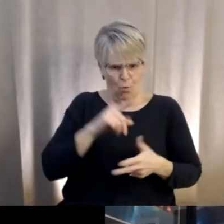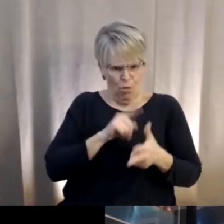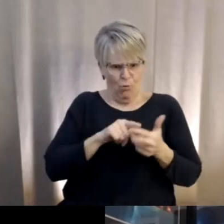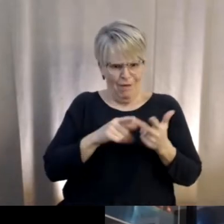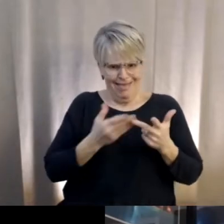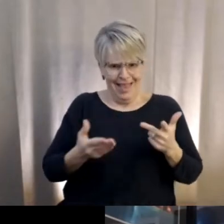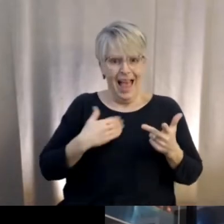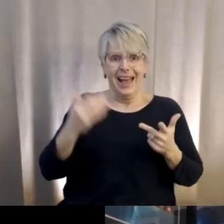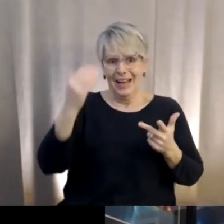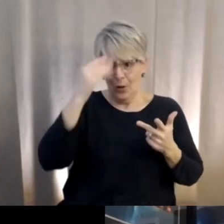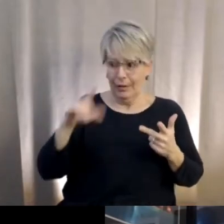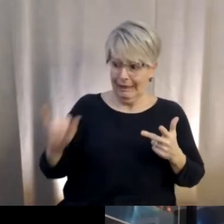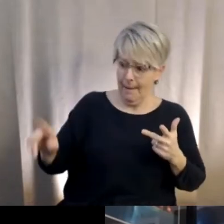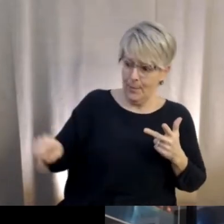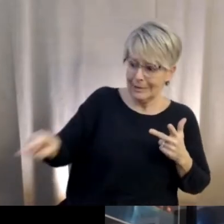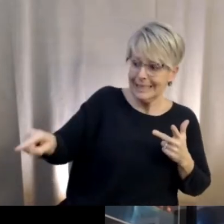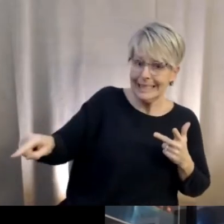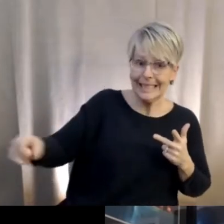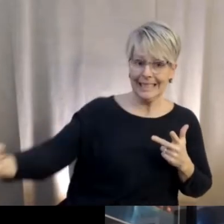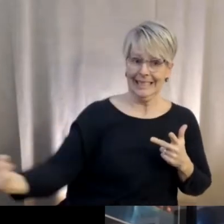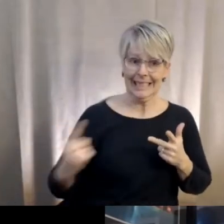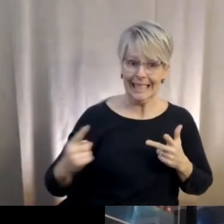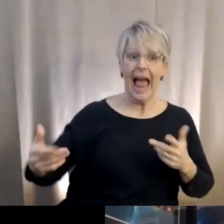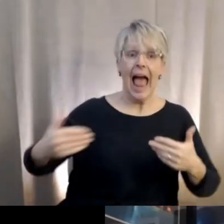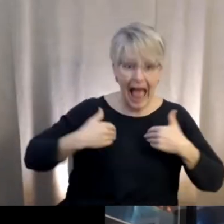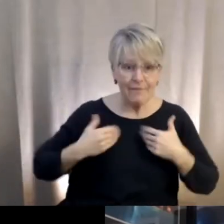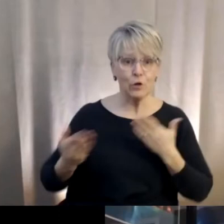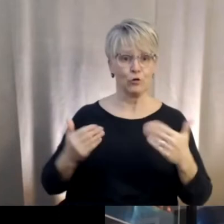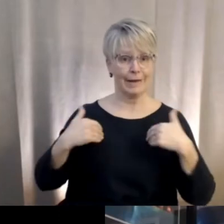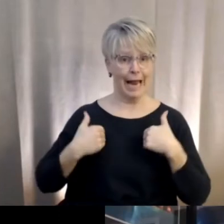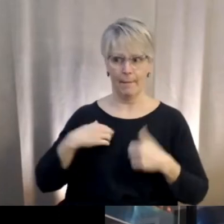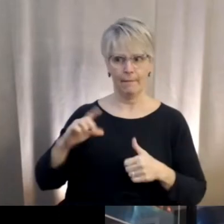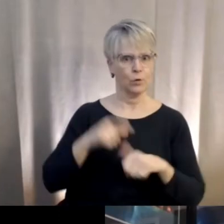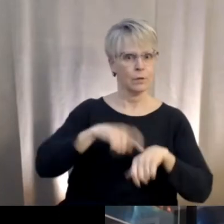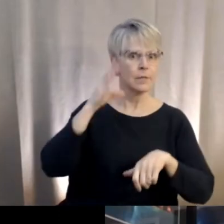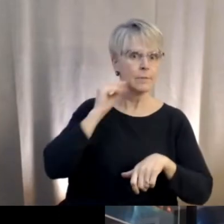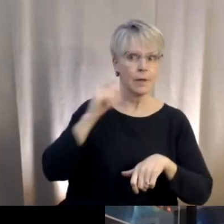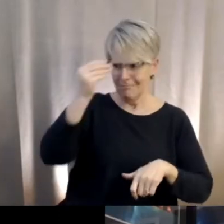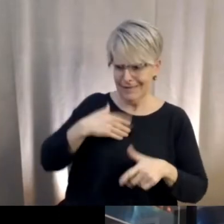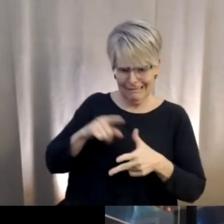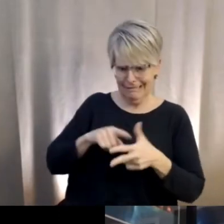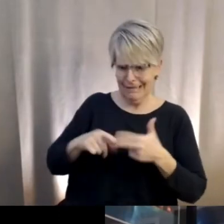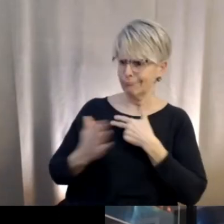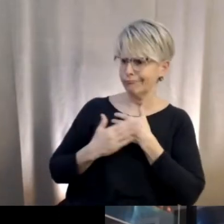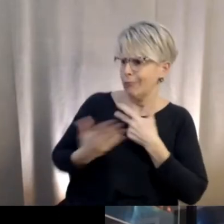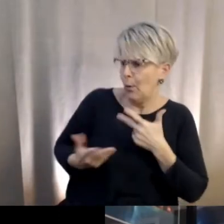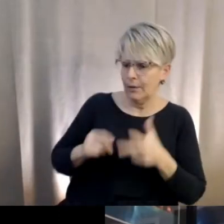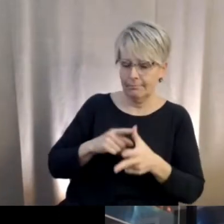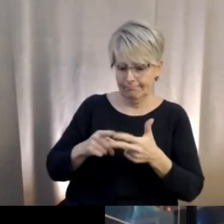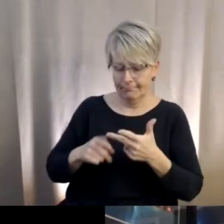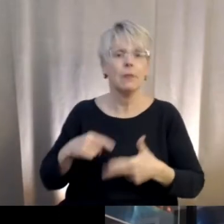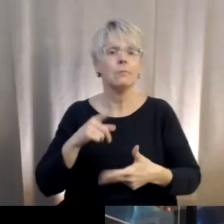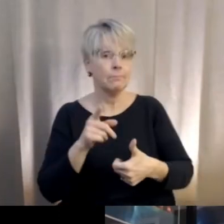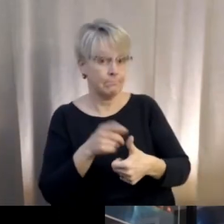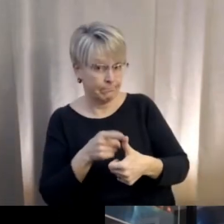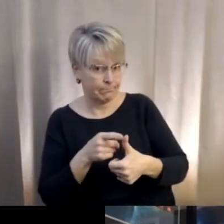Because I know that I have an employee coming in with a service animal, and I've never had that happen before. Okay, sure. The first thing would be